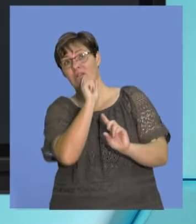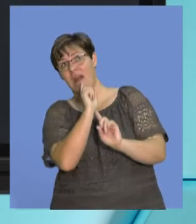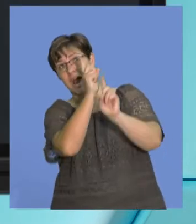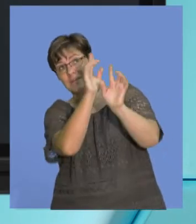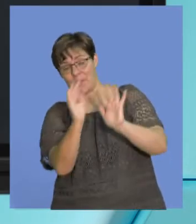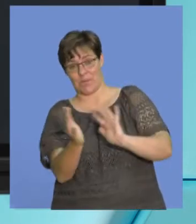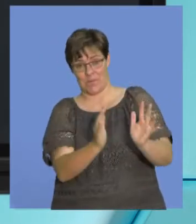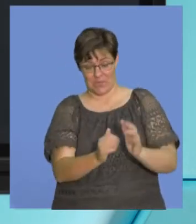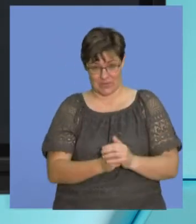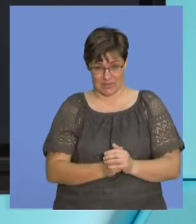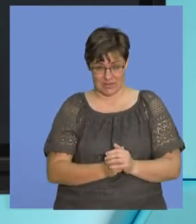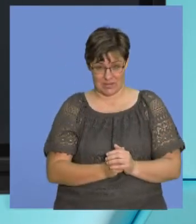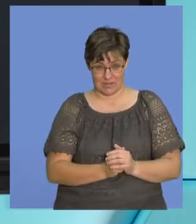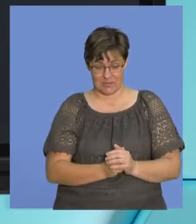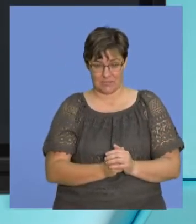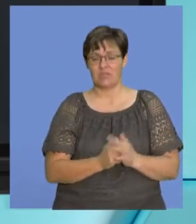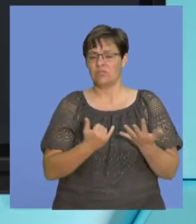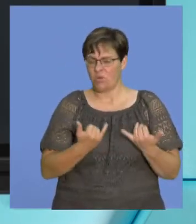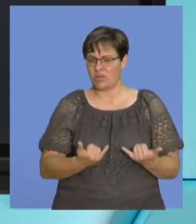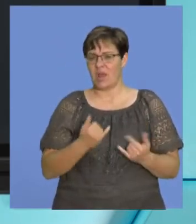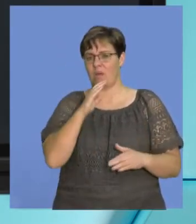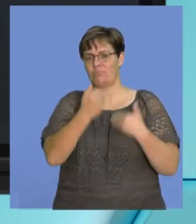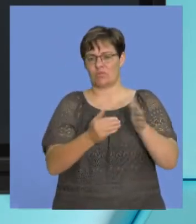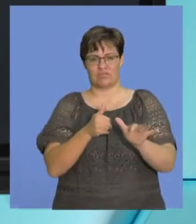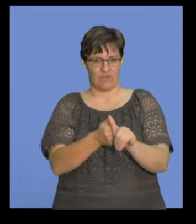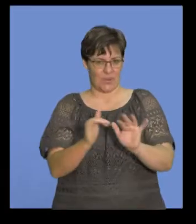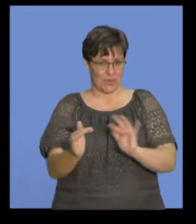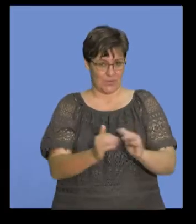investigation? Let's look at that process today.